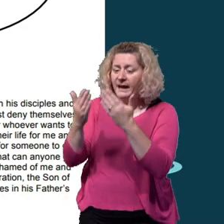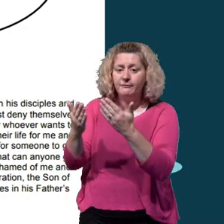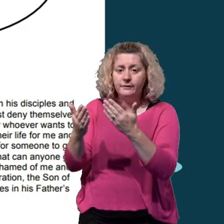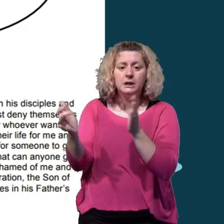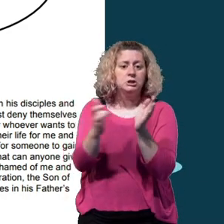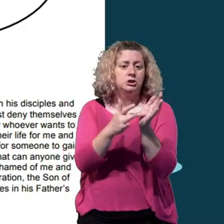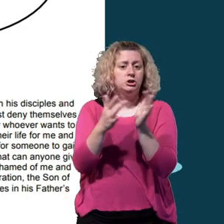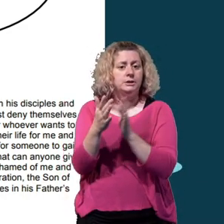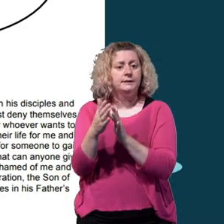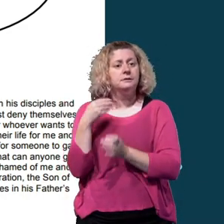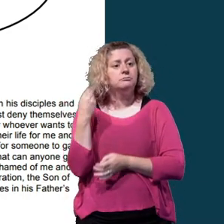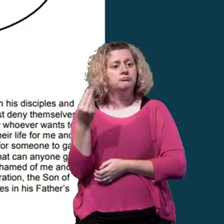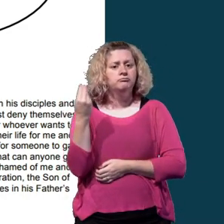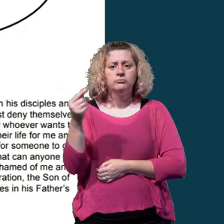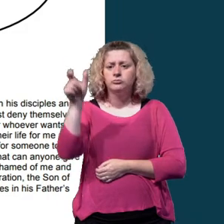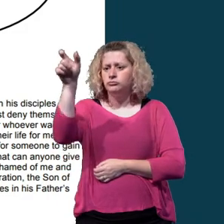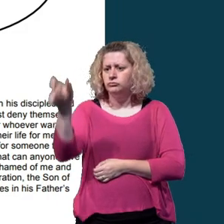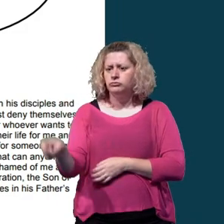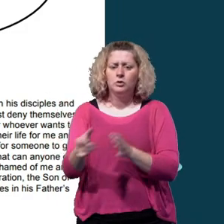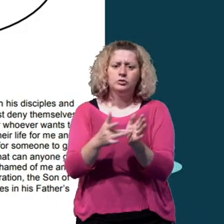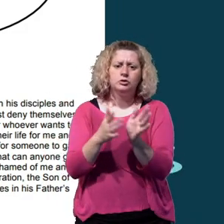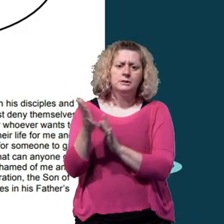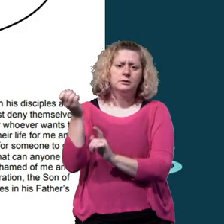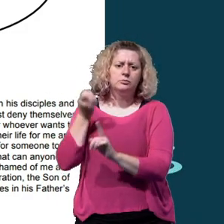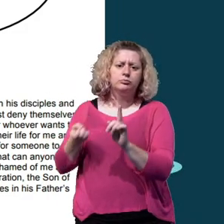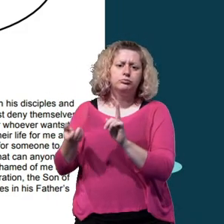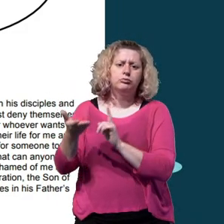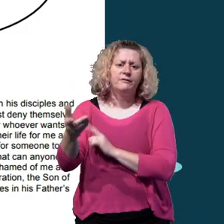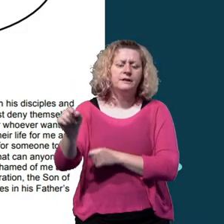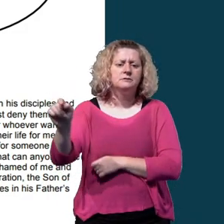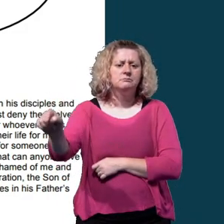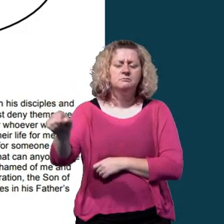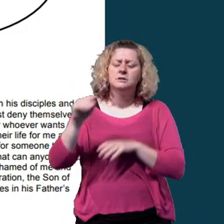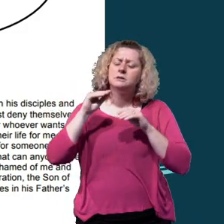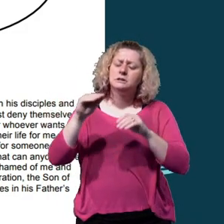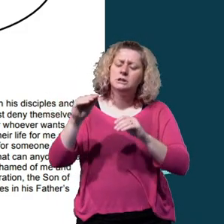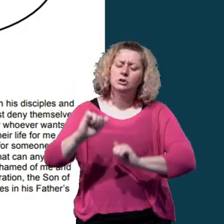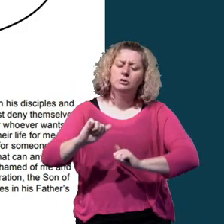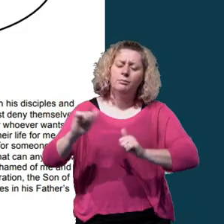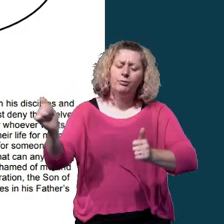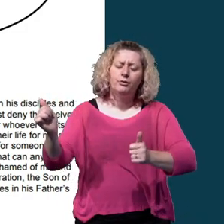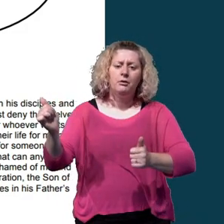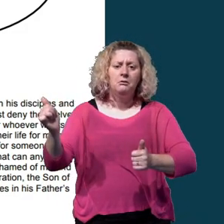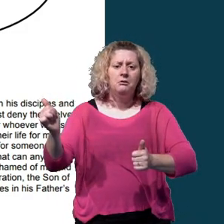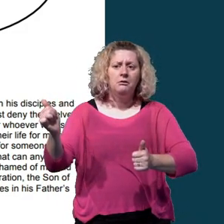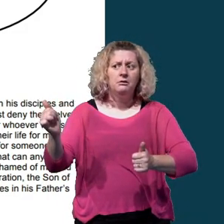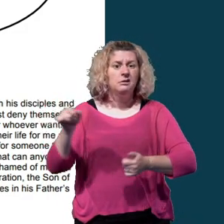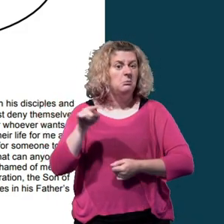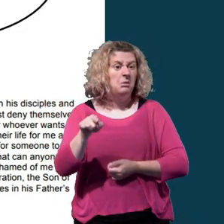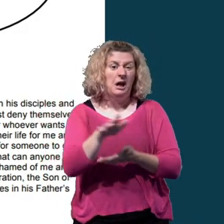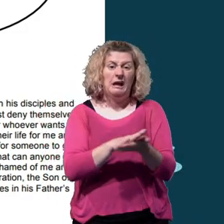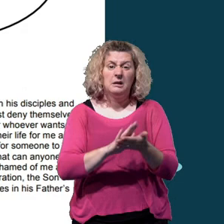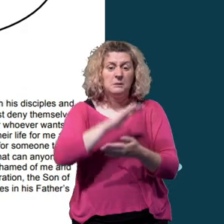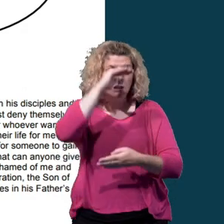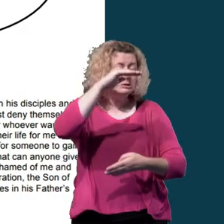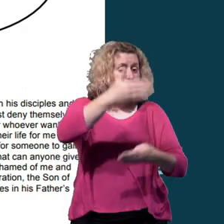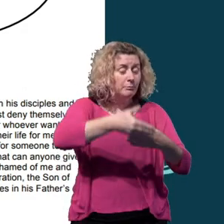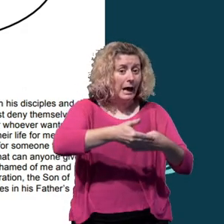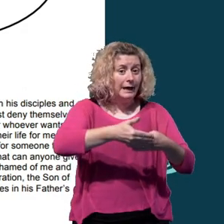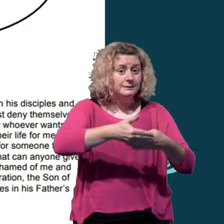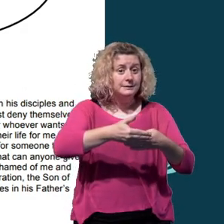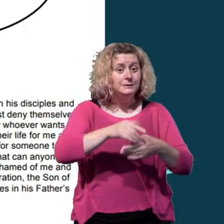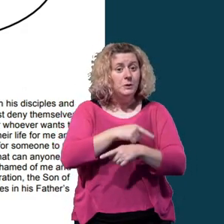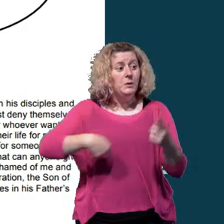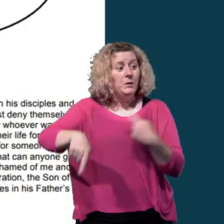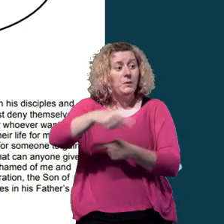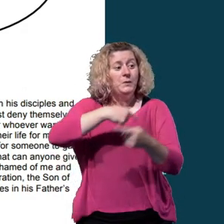look, he was a great teacher, he was a prophet, what do I know about them? They're blind. And then as we preach Christ, we pray God